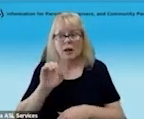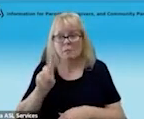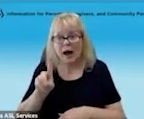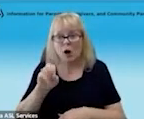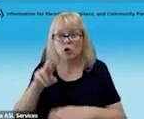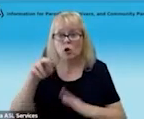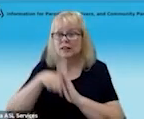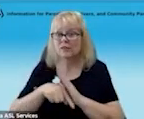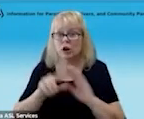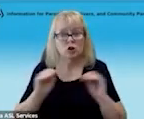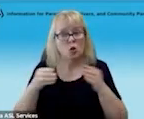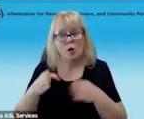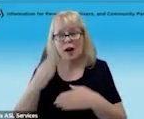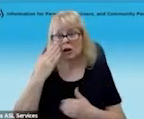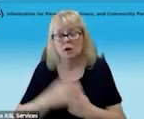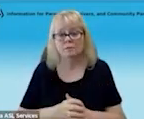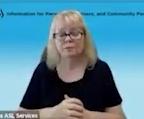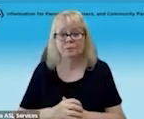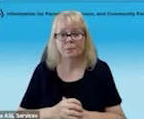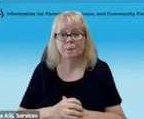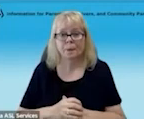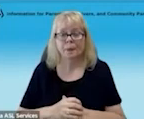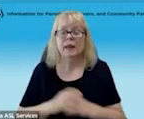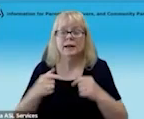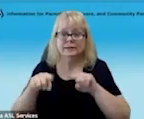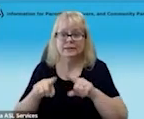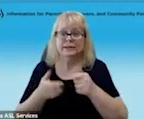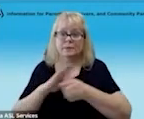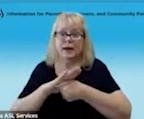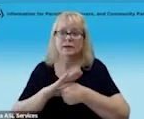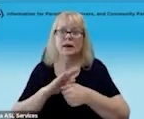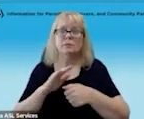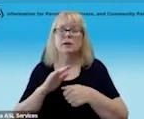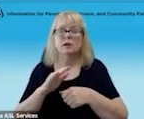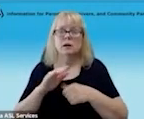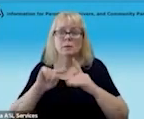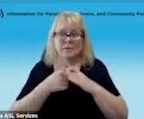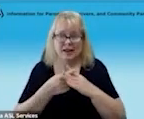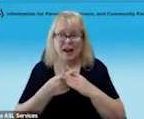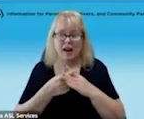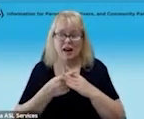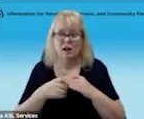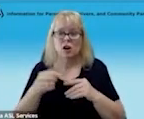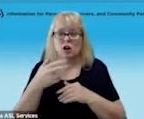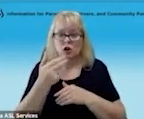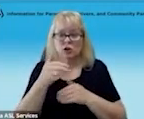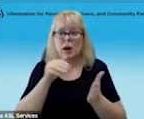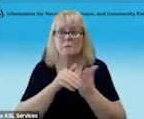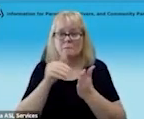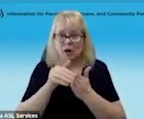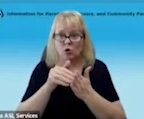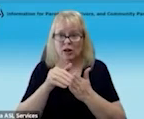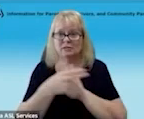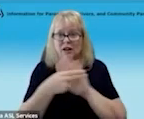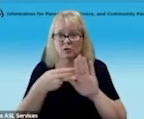COVID-19, spread it to others, and become seriously ill. And unfortunately, there's no way to tell in advance if a child will get a mild case or a